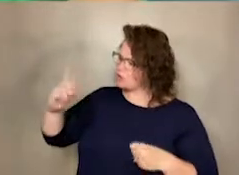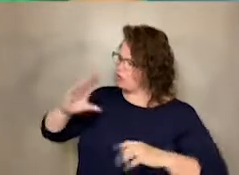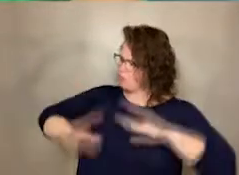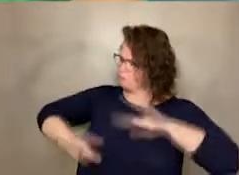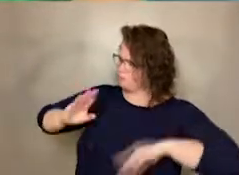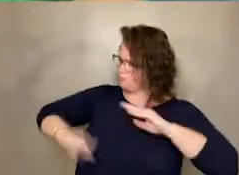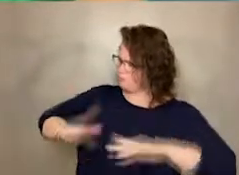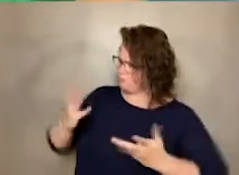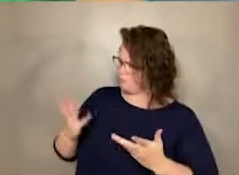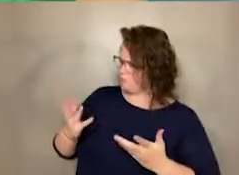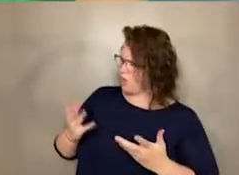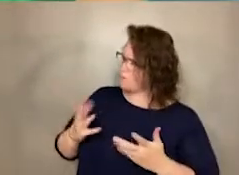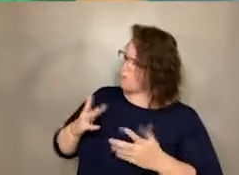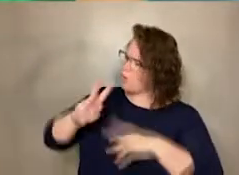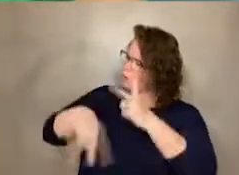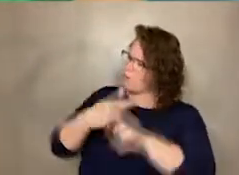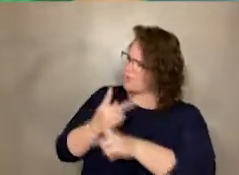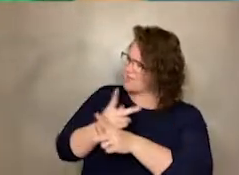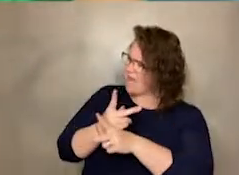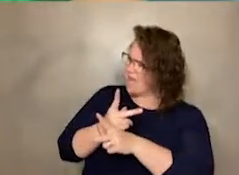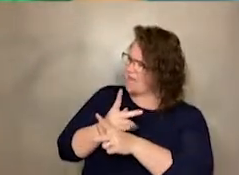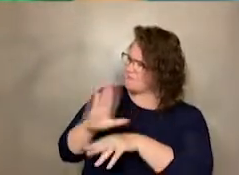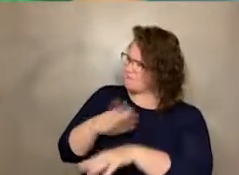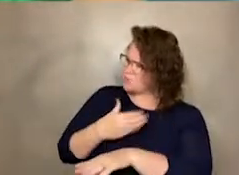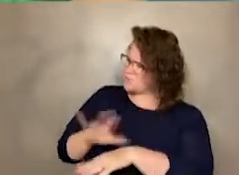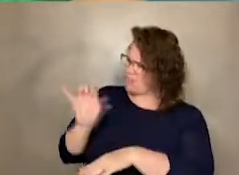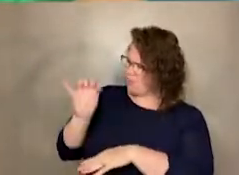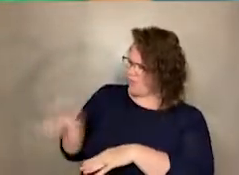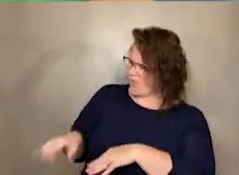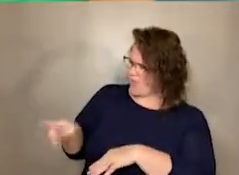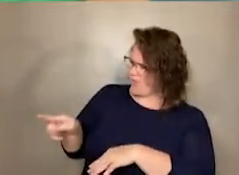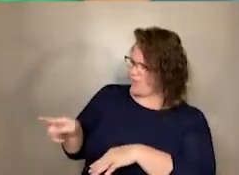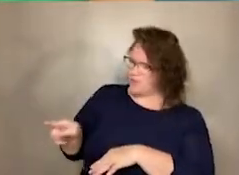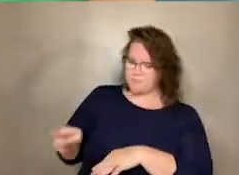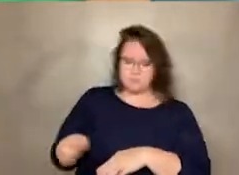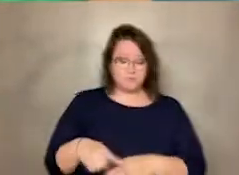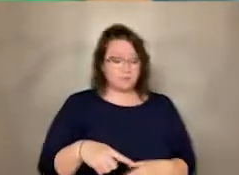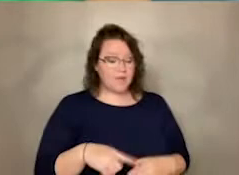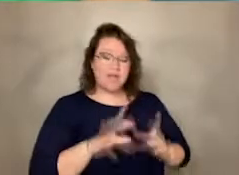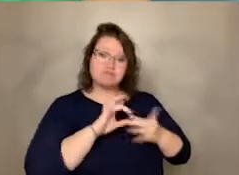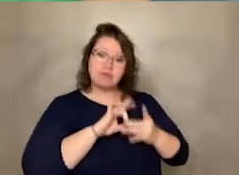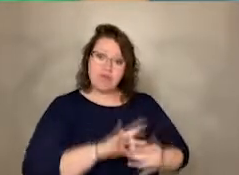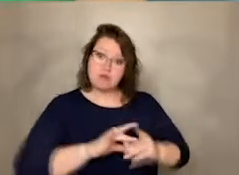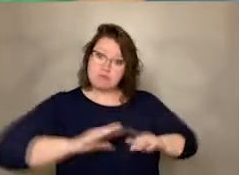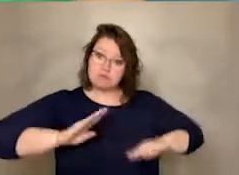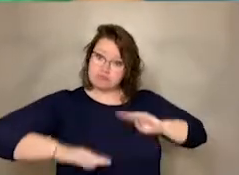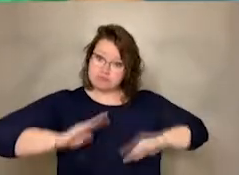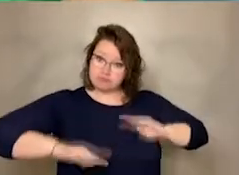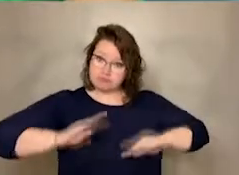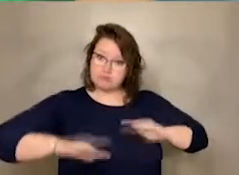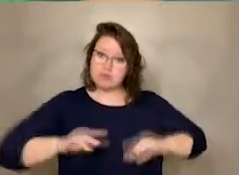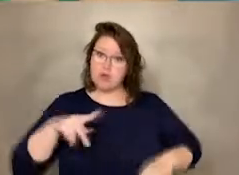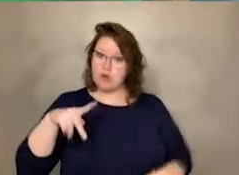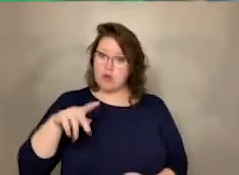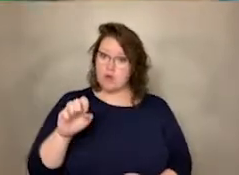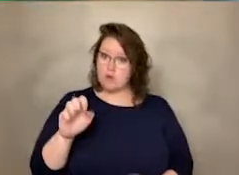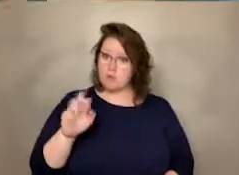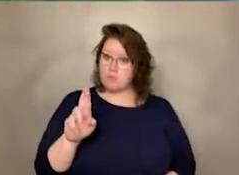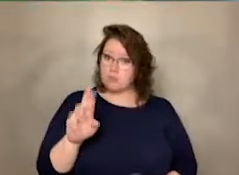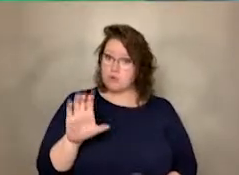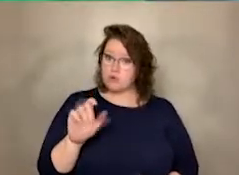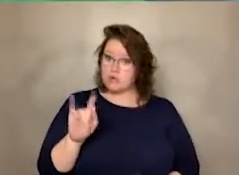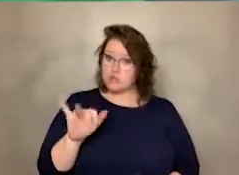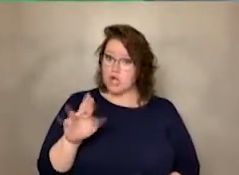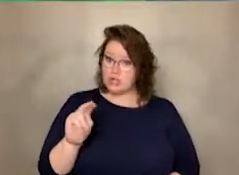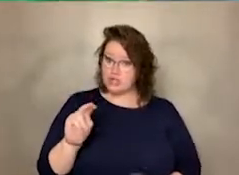I mean, it's called a djembe, but what type of instrument is it? It's in the percussion family. Percussion means anything you hit with